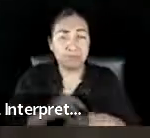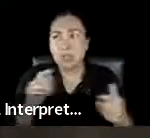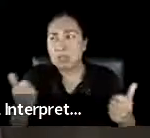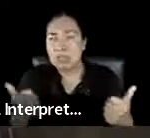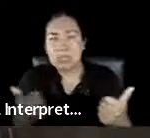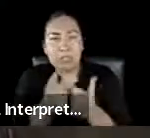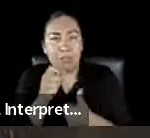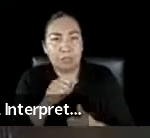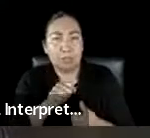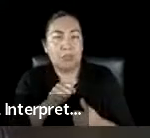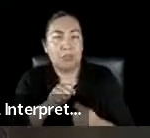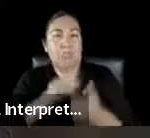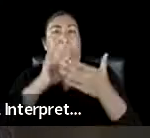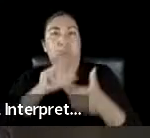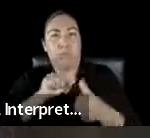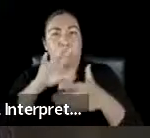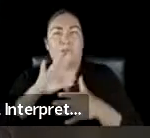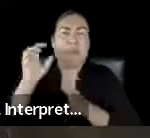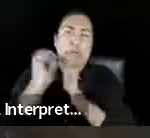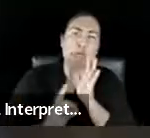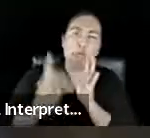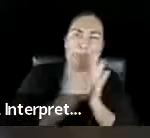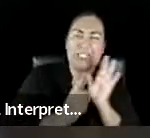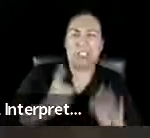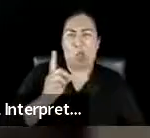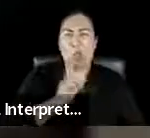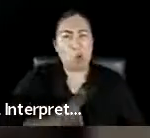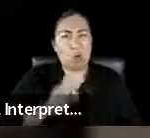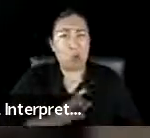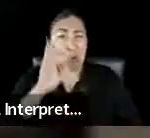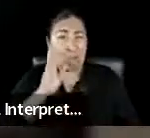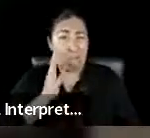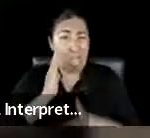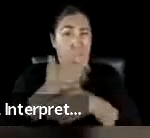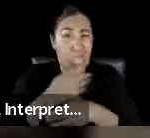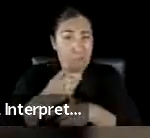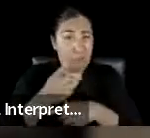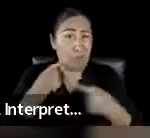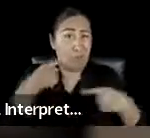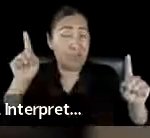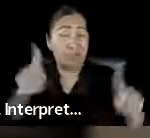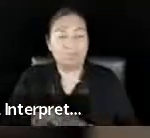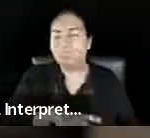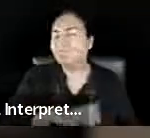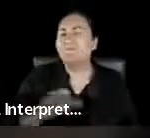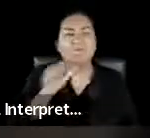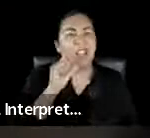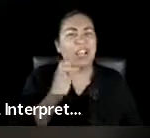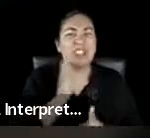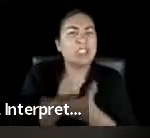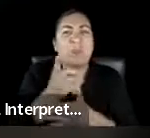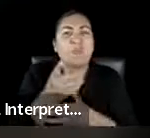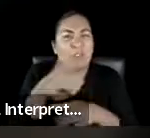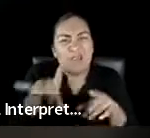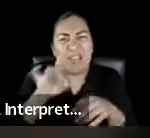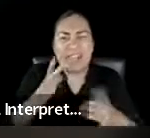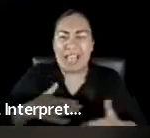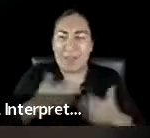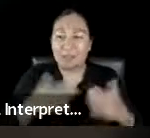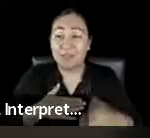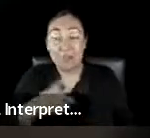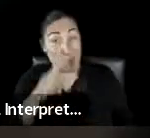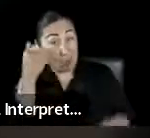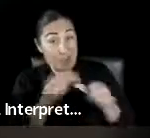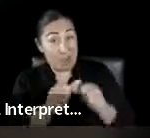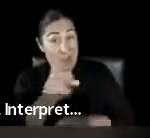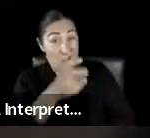discrimination, the name calling, the loneliness, it doesn't stop you from succeeding. And it doesn't stop you from finding happiness. Remember how hard it was to seek